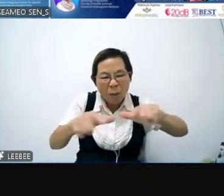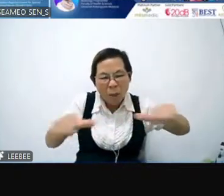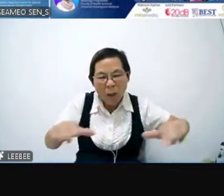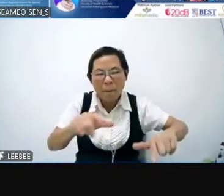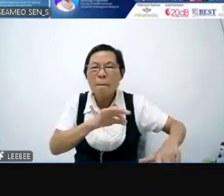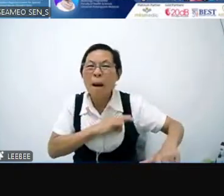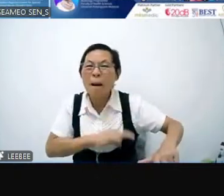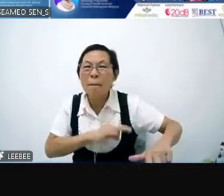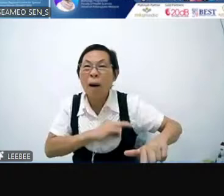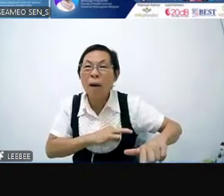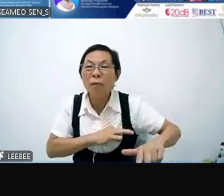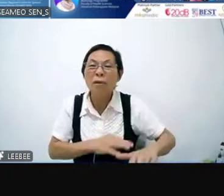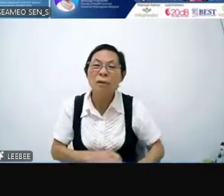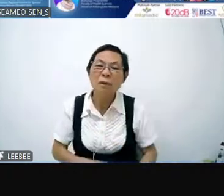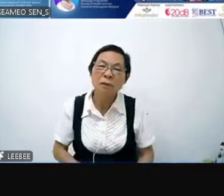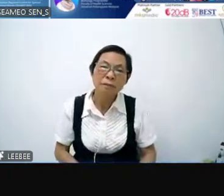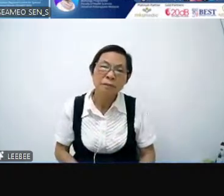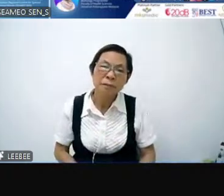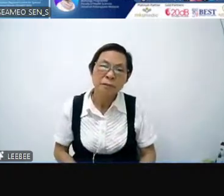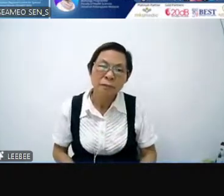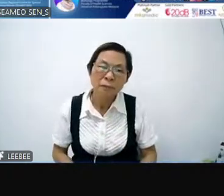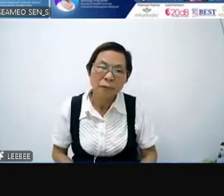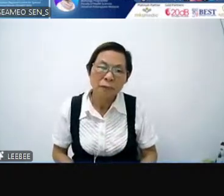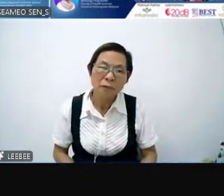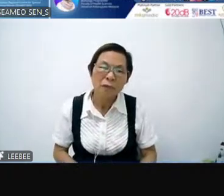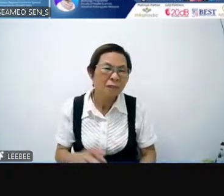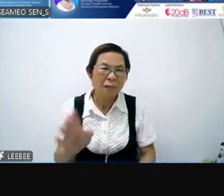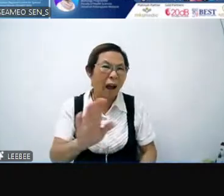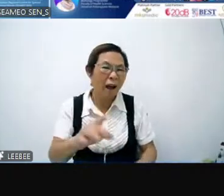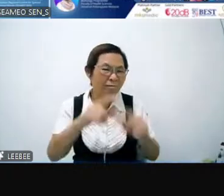benefits. Okay, unlike just wearing the glasses.